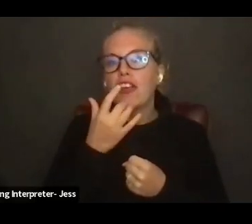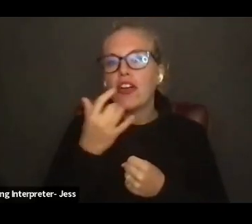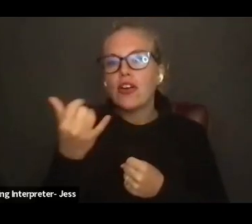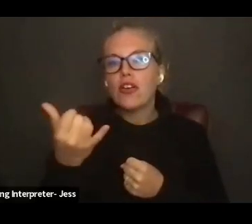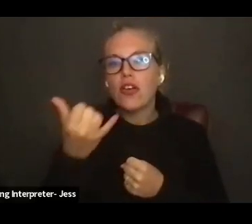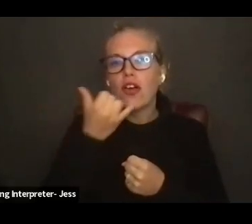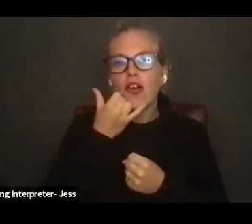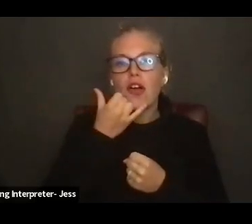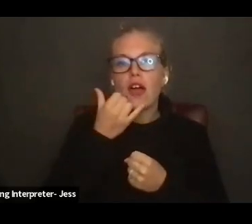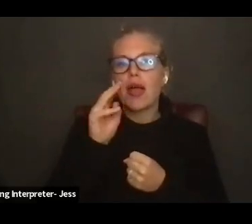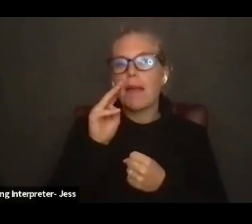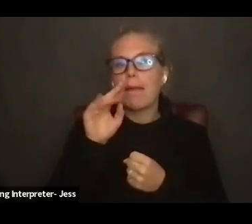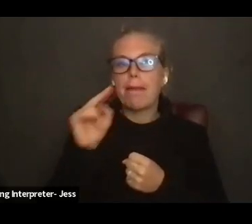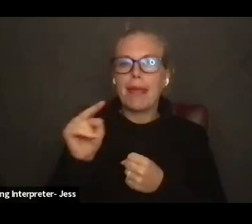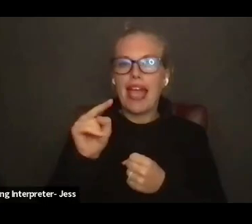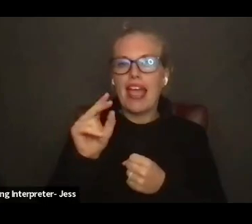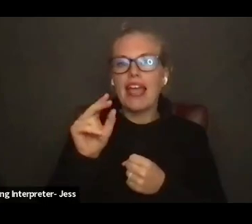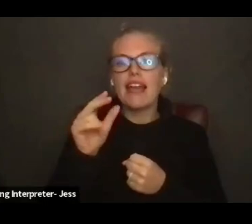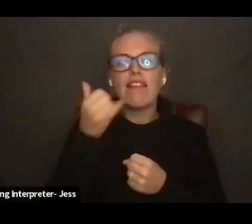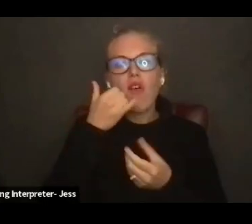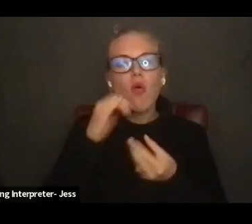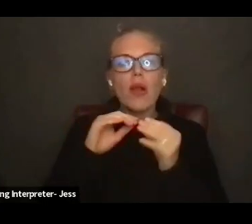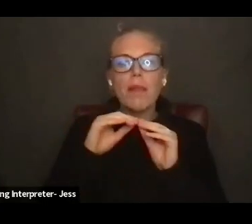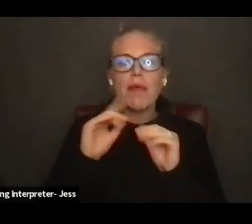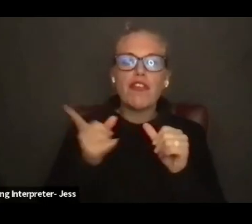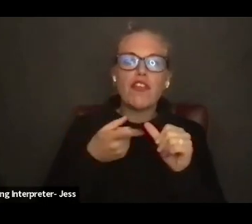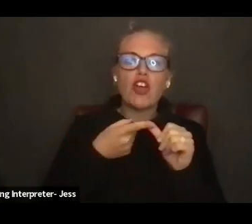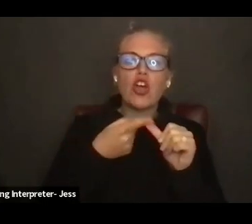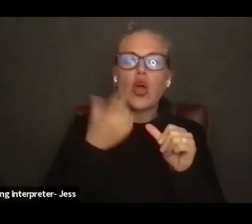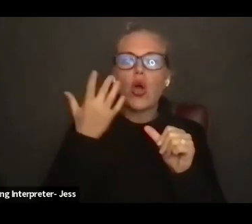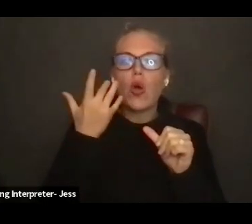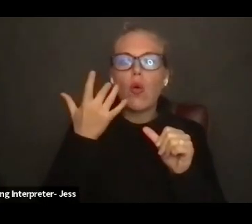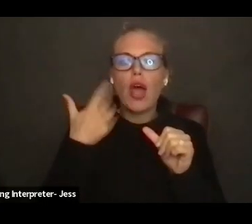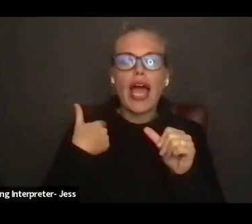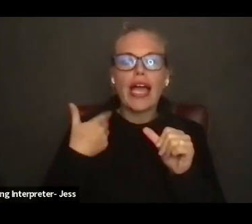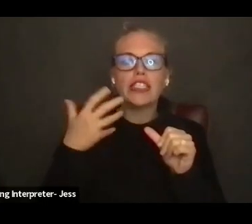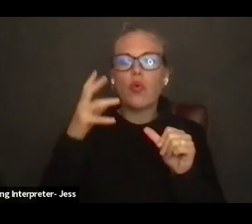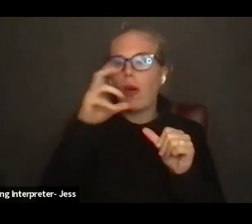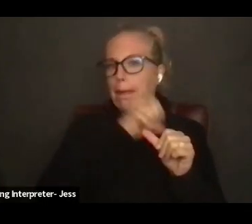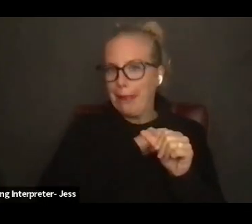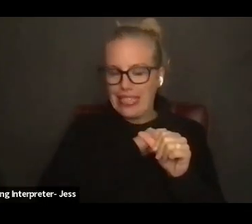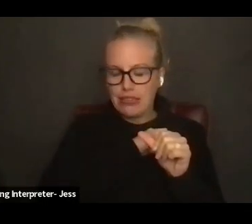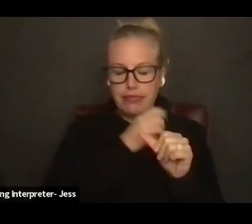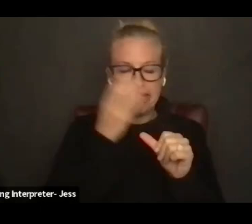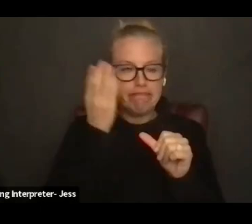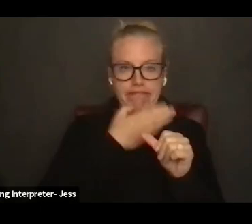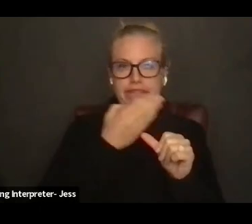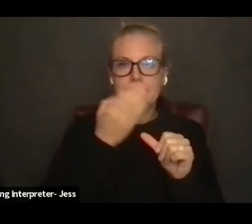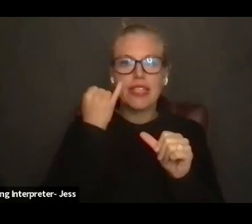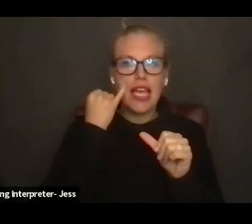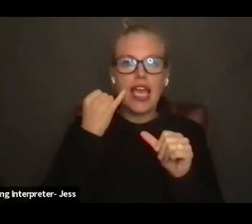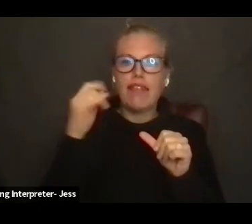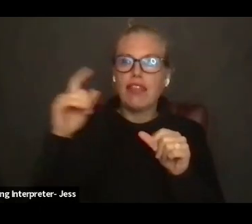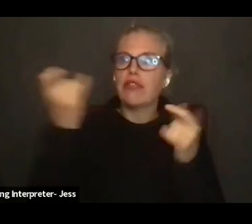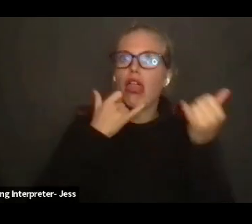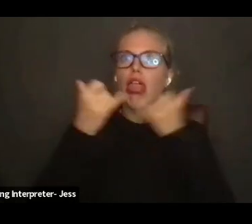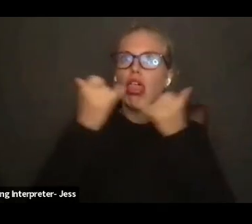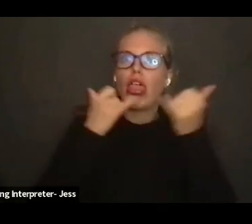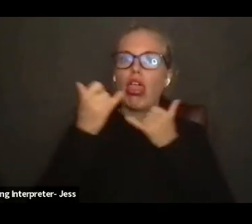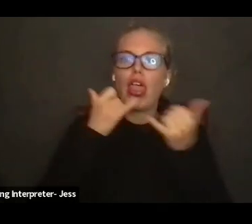call their main line first, just because I don't want to miss a call if there's like a flood of calls.